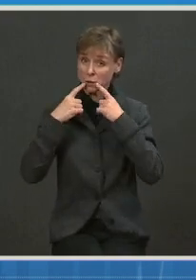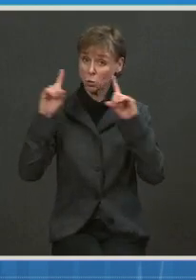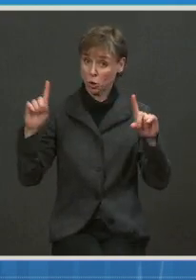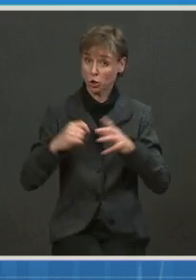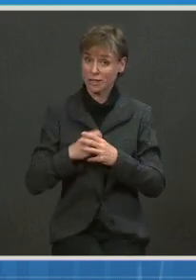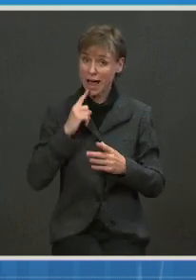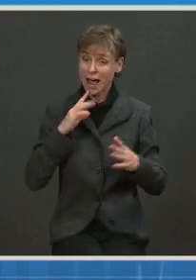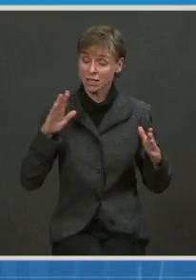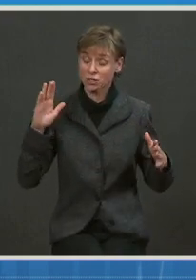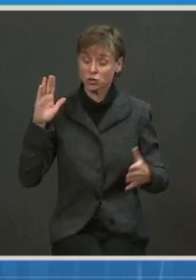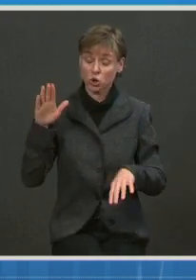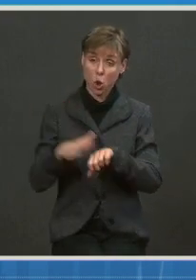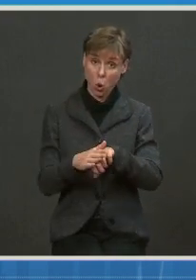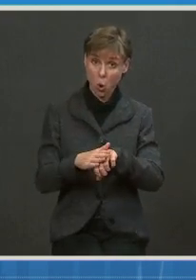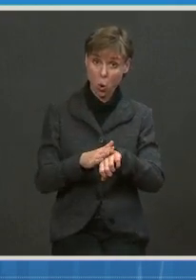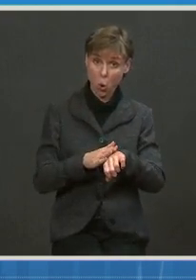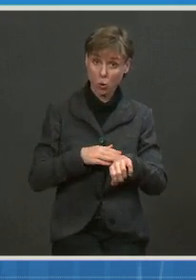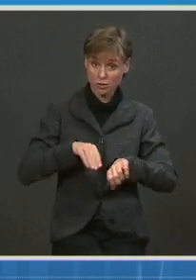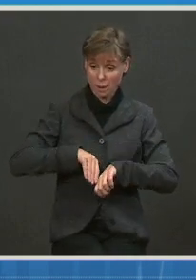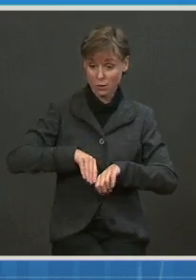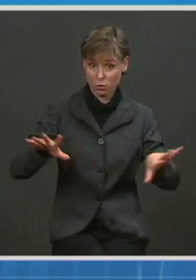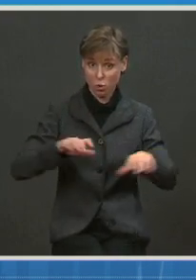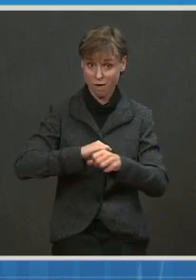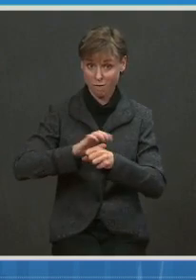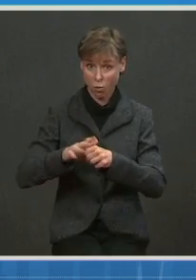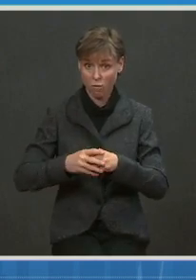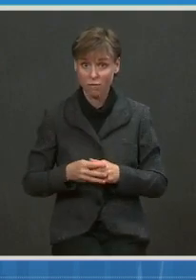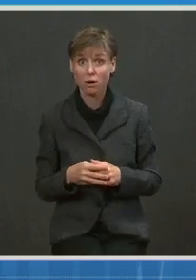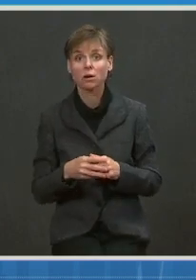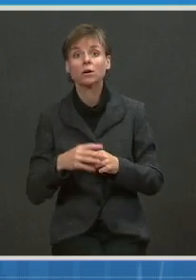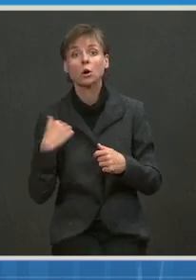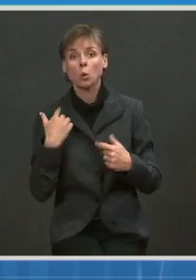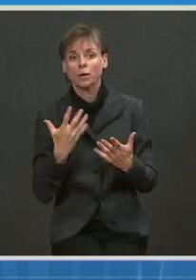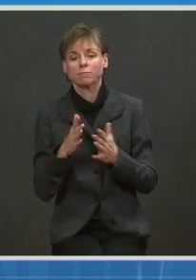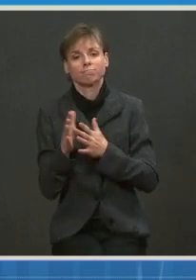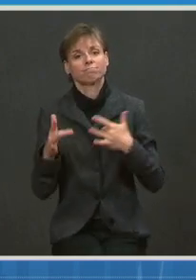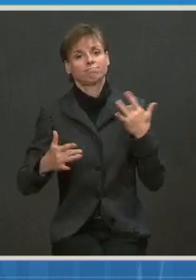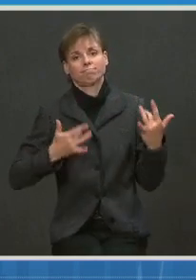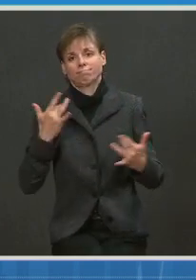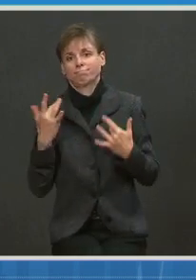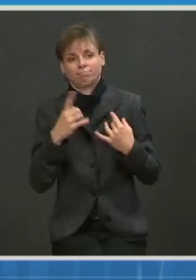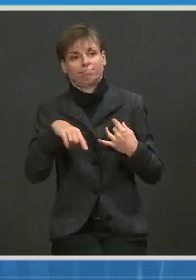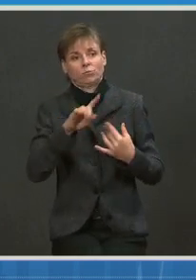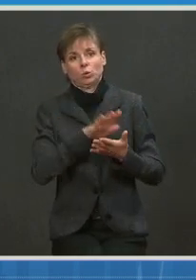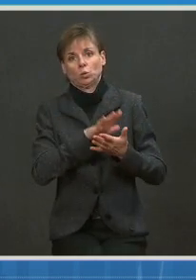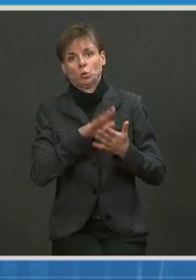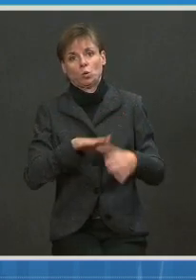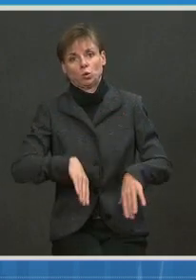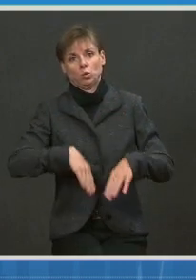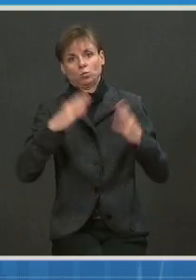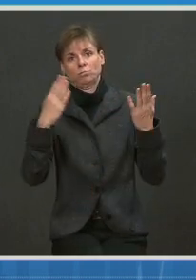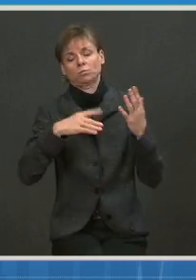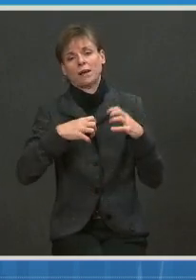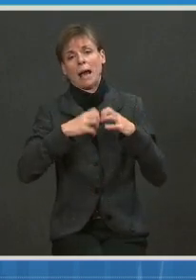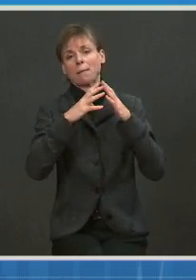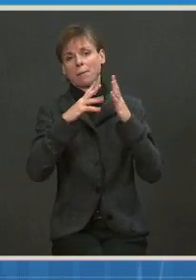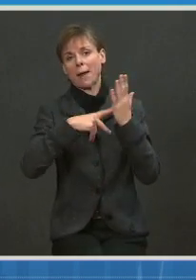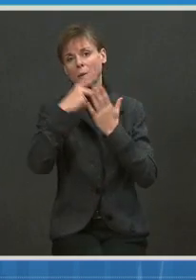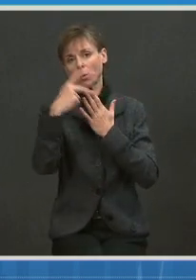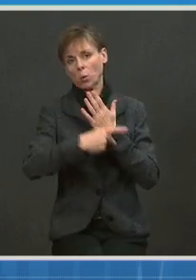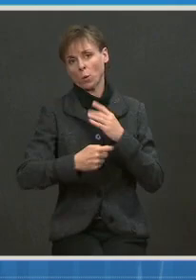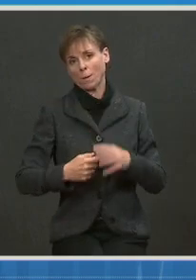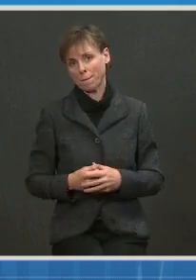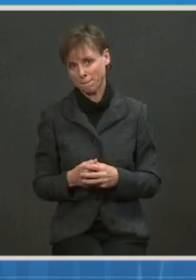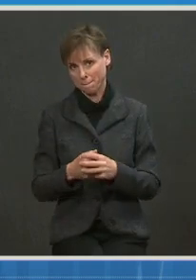spread of COVID. And we look forward to working with schools to implement this exciting new program. Finally, I want to note that this work builds